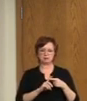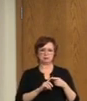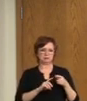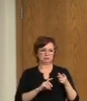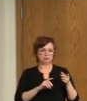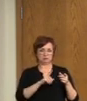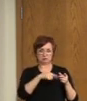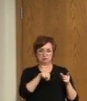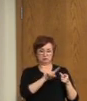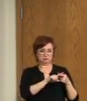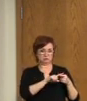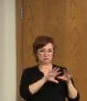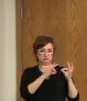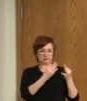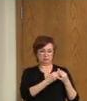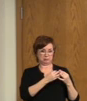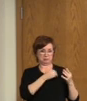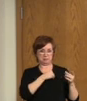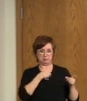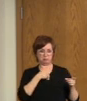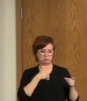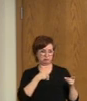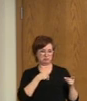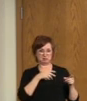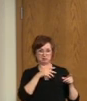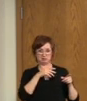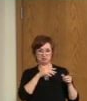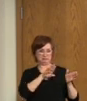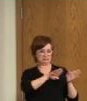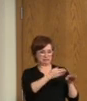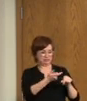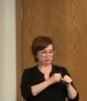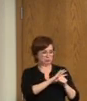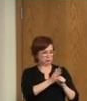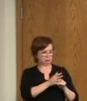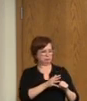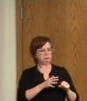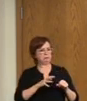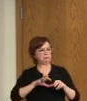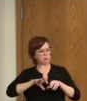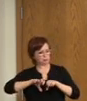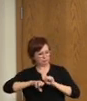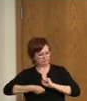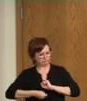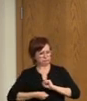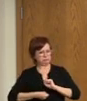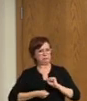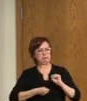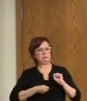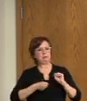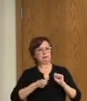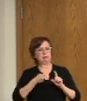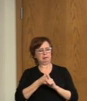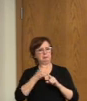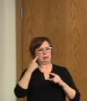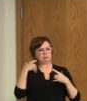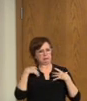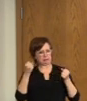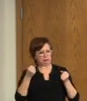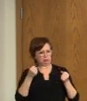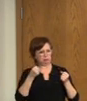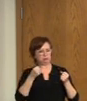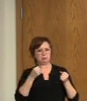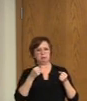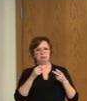ones because of COVID. We're continuing to look at exactly what we need to do as far as our mental health and